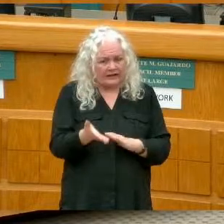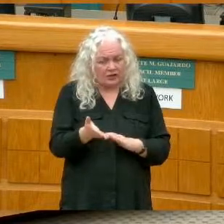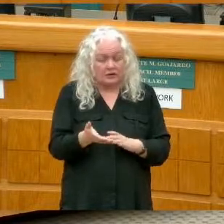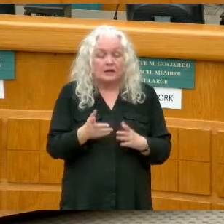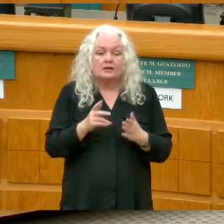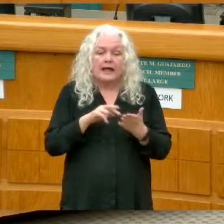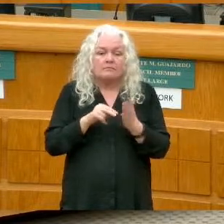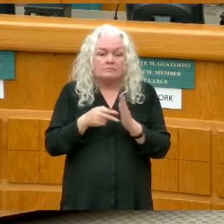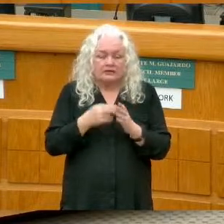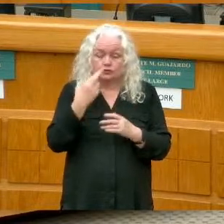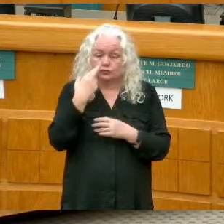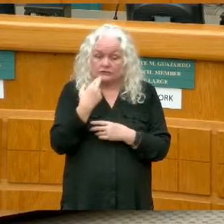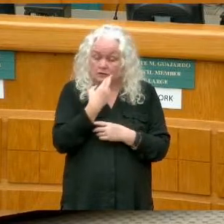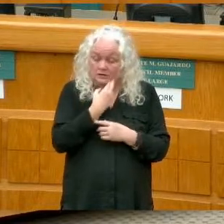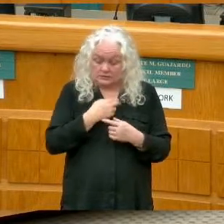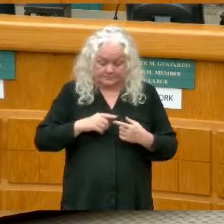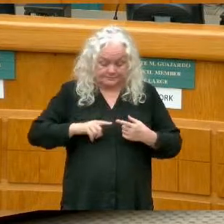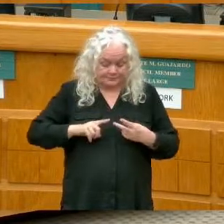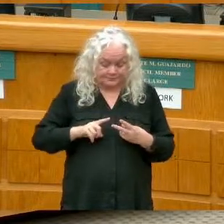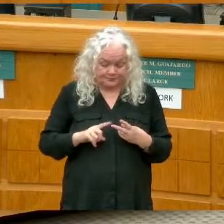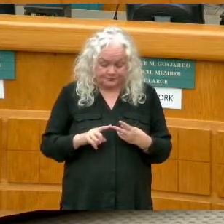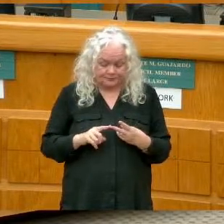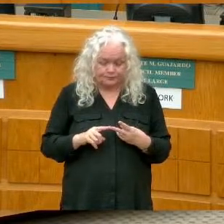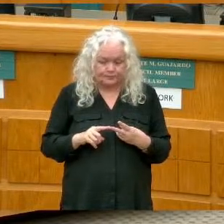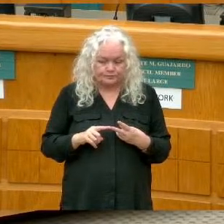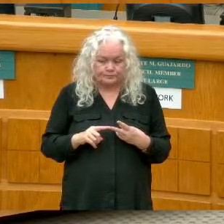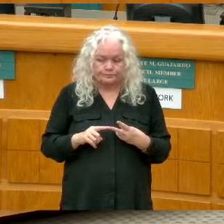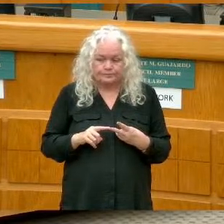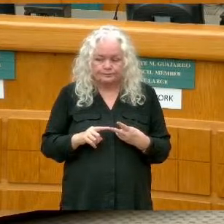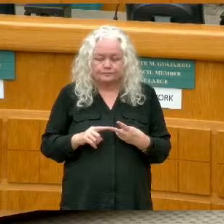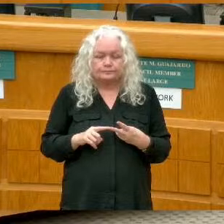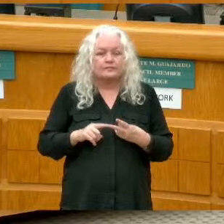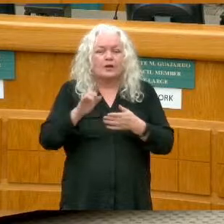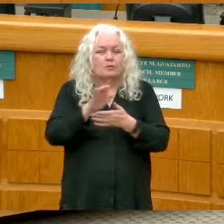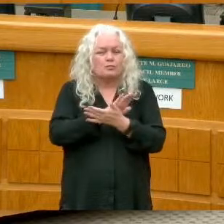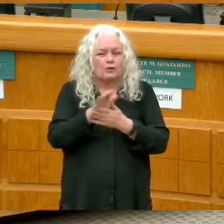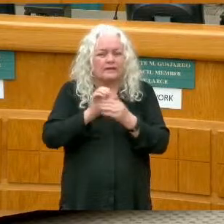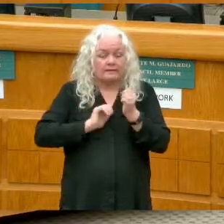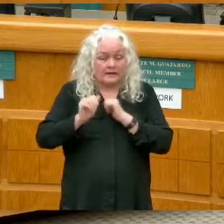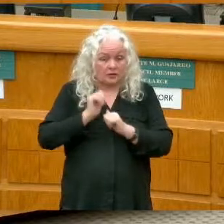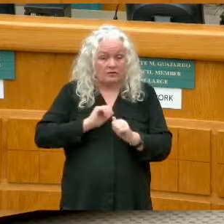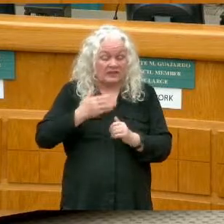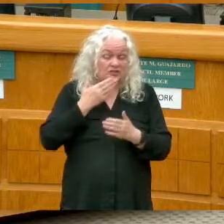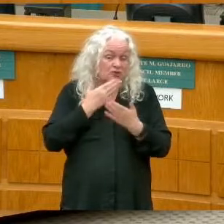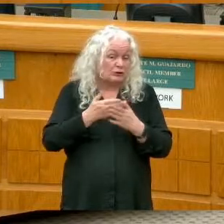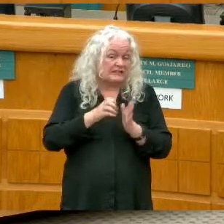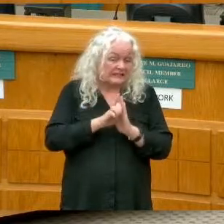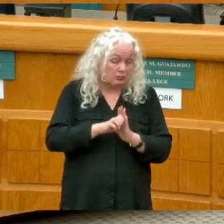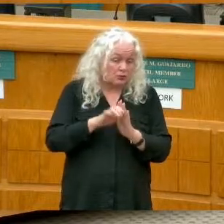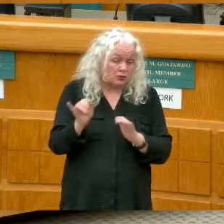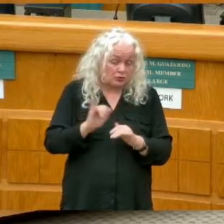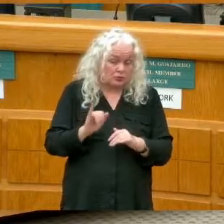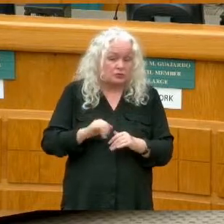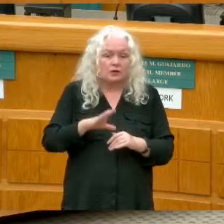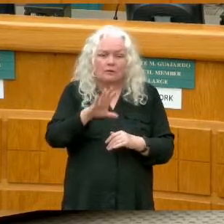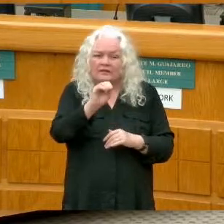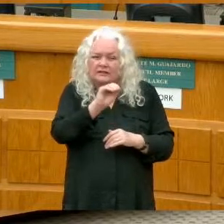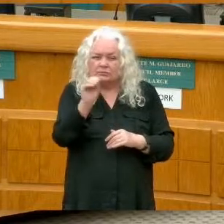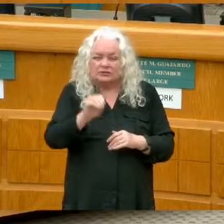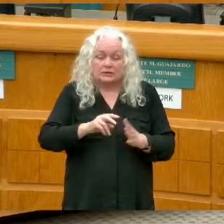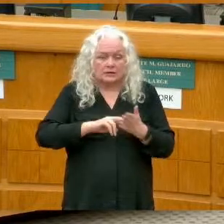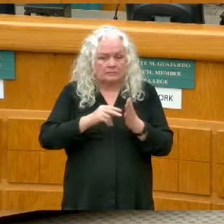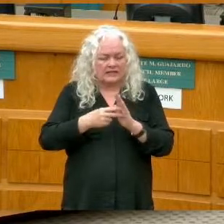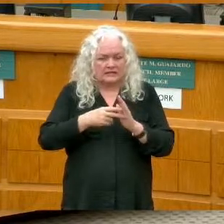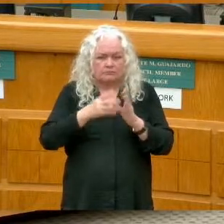for things like restaurants, and movie theaters is another good example. So the 50%, that's